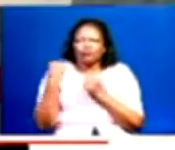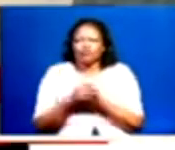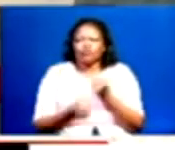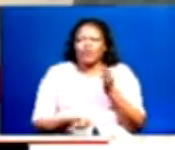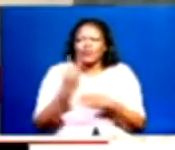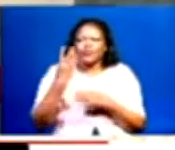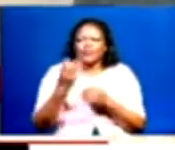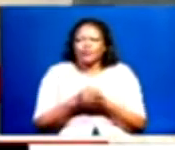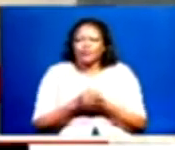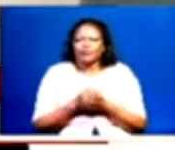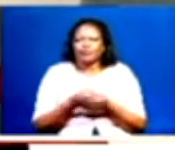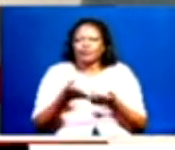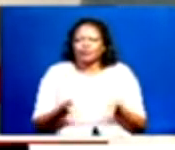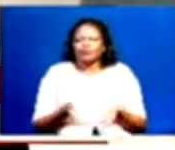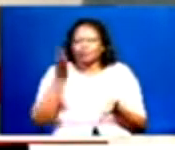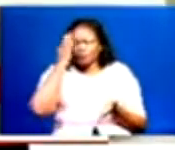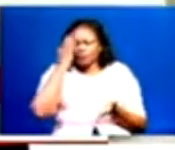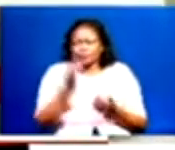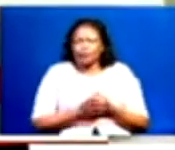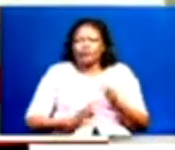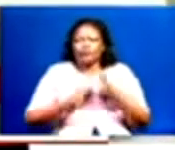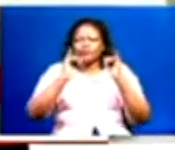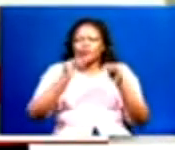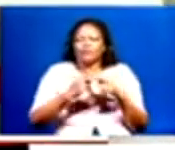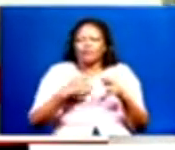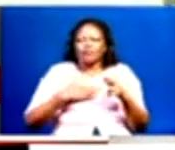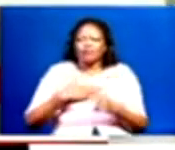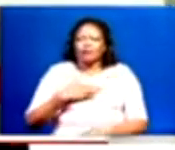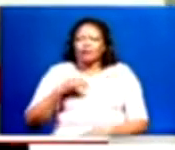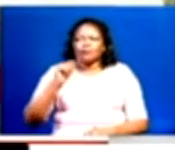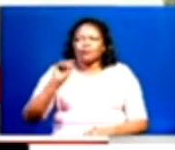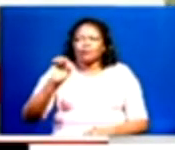establishment of modern Israel. For Prime Edition, I am Teresa Mutai.